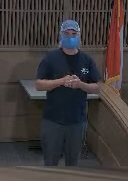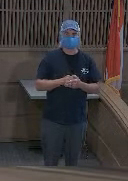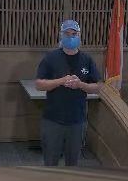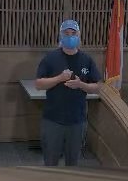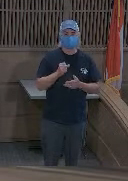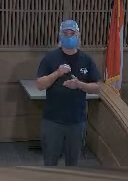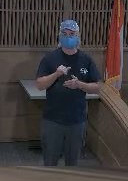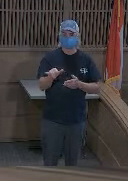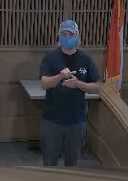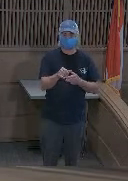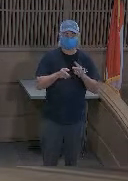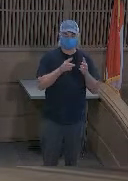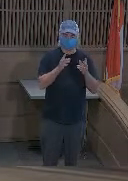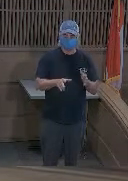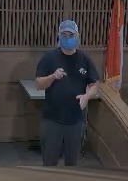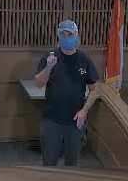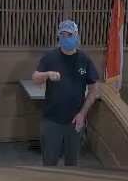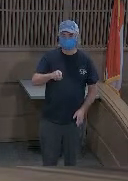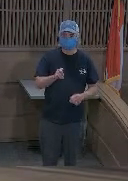masked.